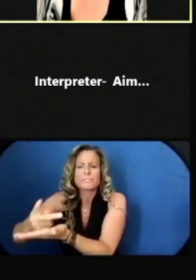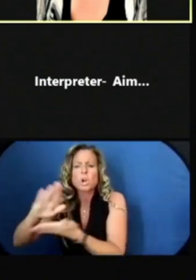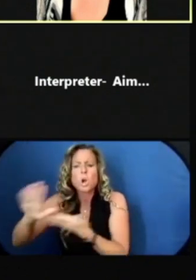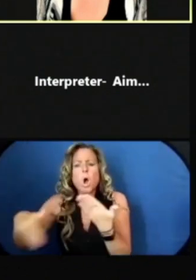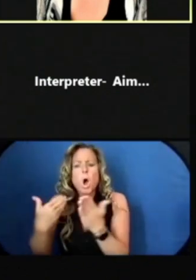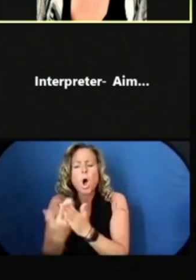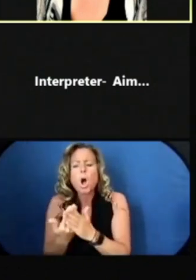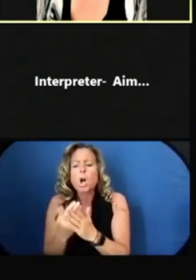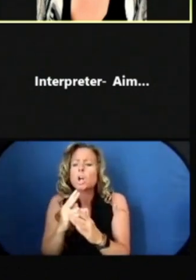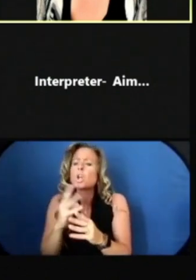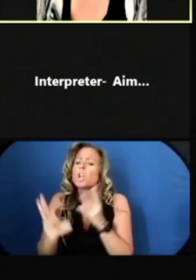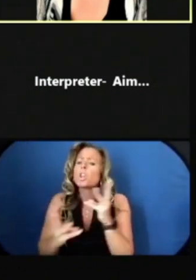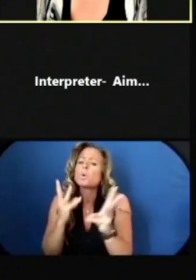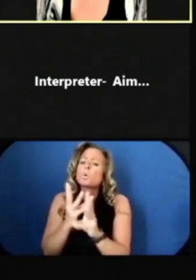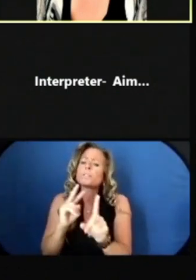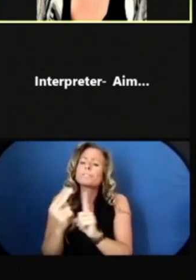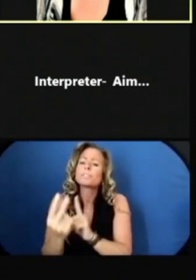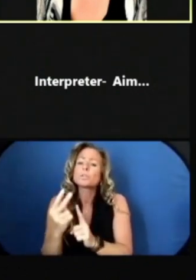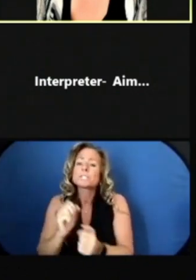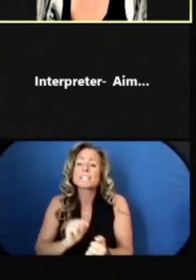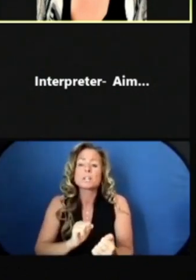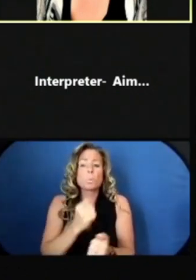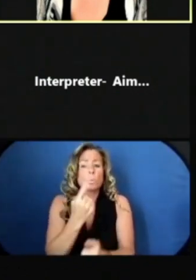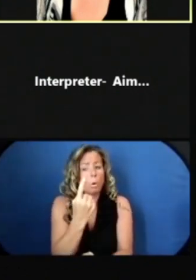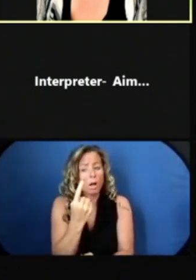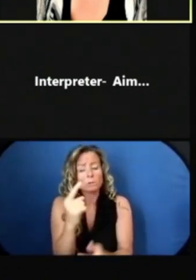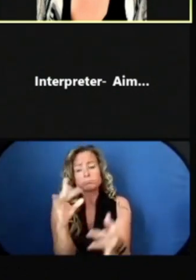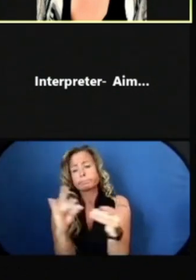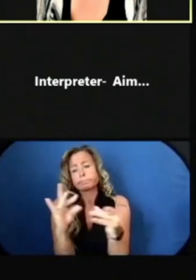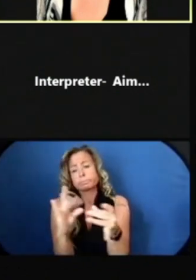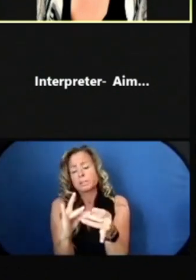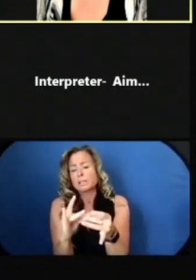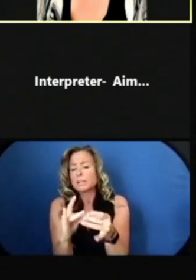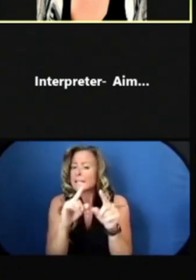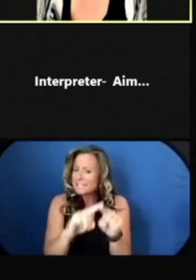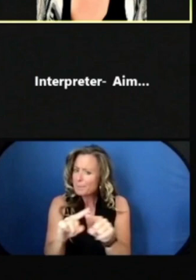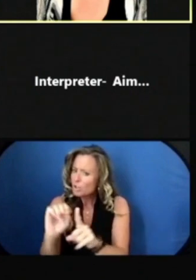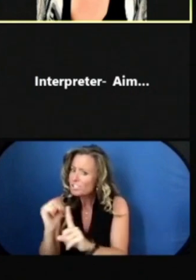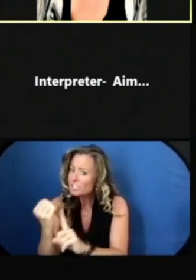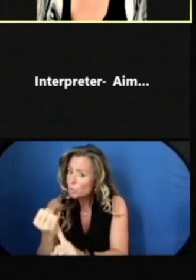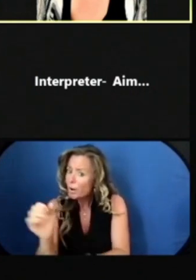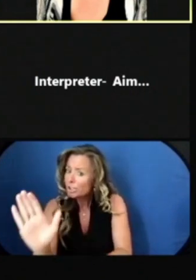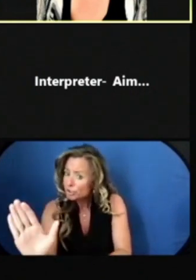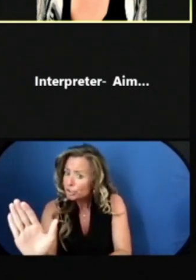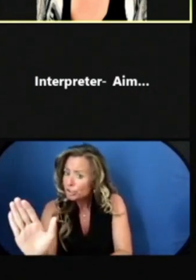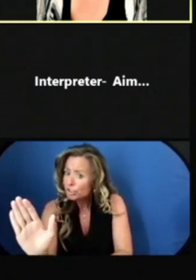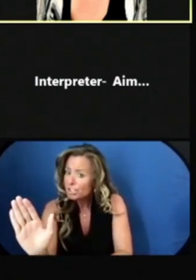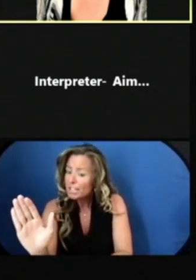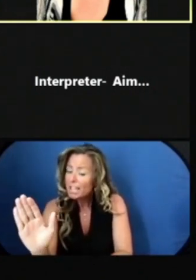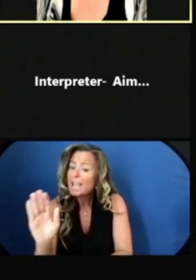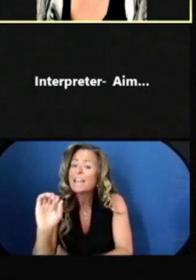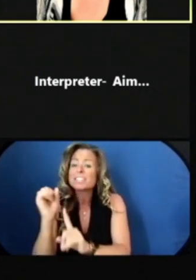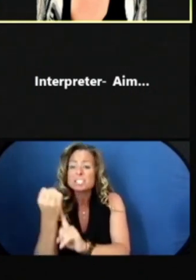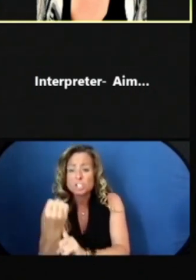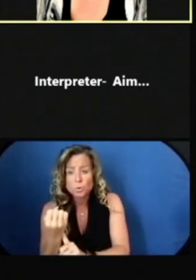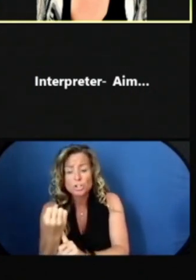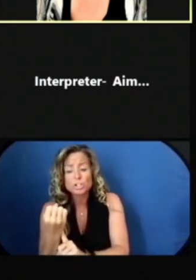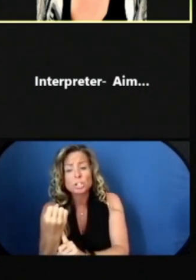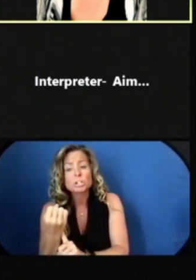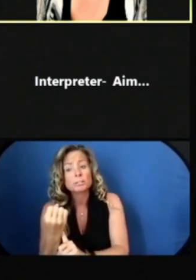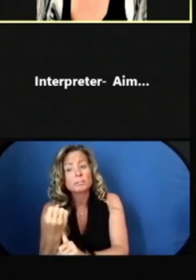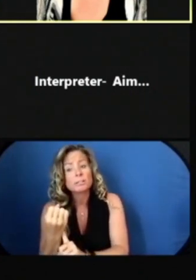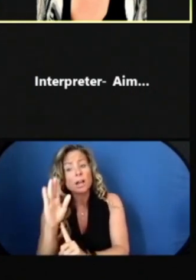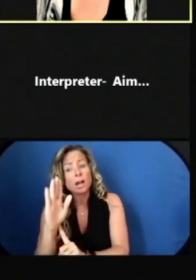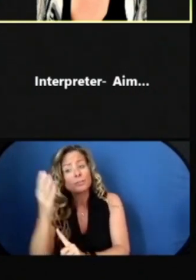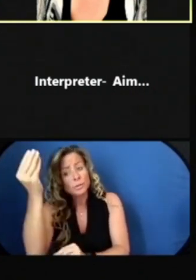worldviews in a single message. Depending on the circumstances and the nature of the message, it may be